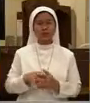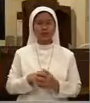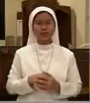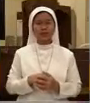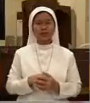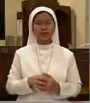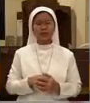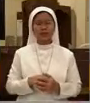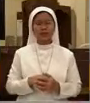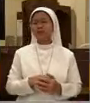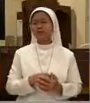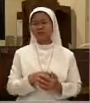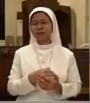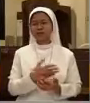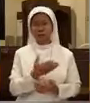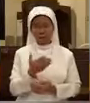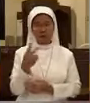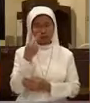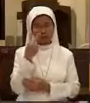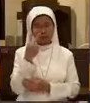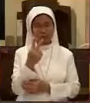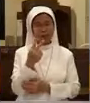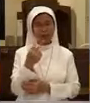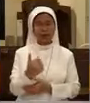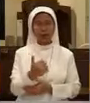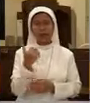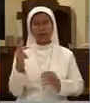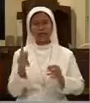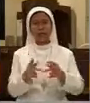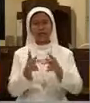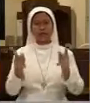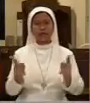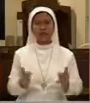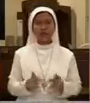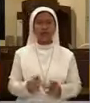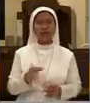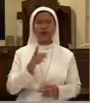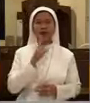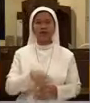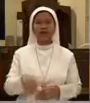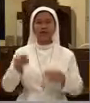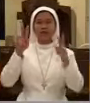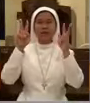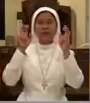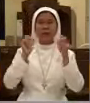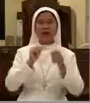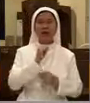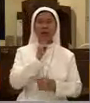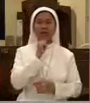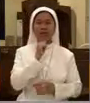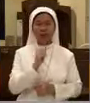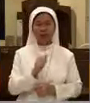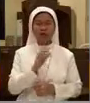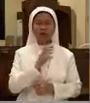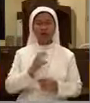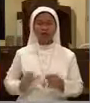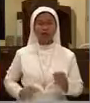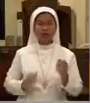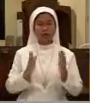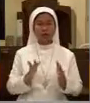You find in some places that are labeled as non-Christian, people who are